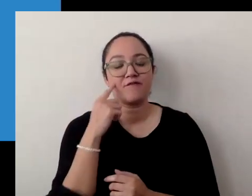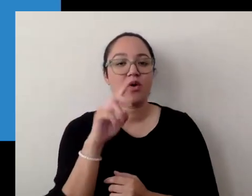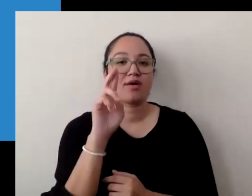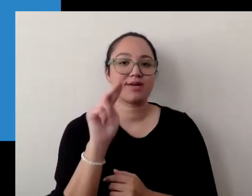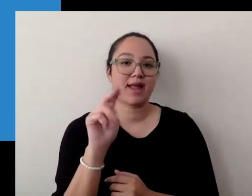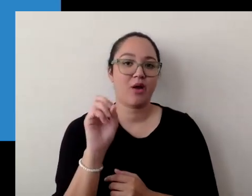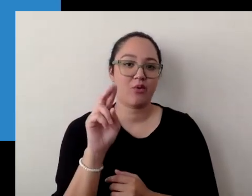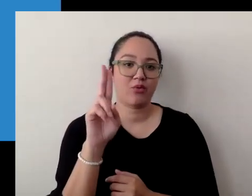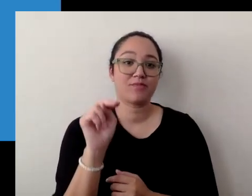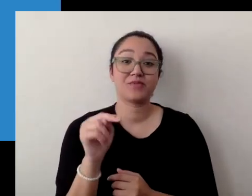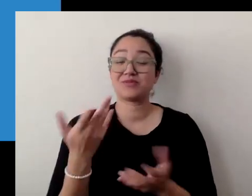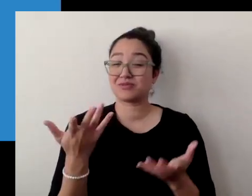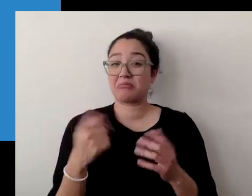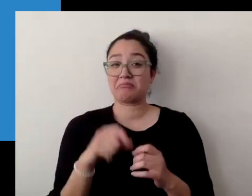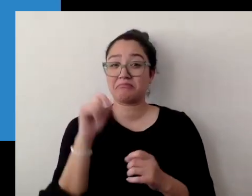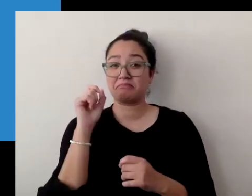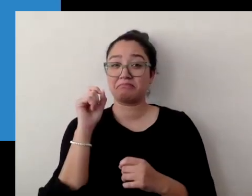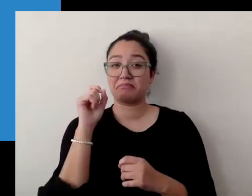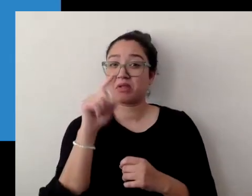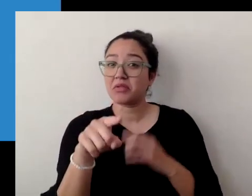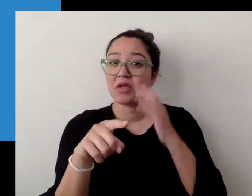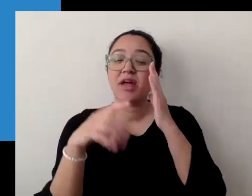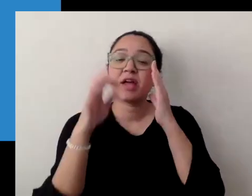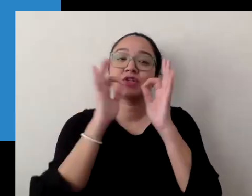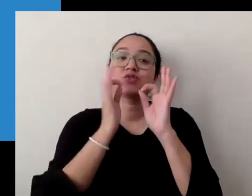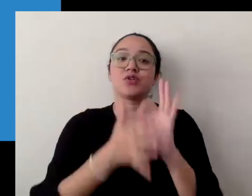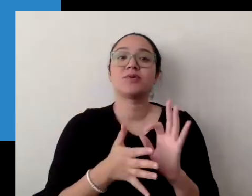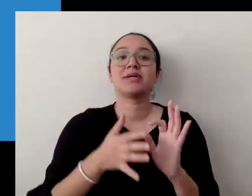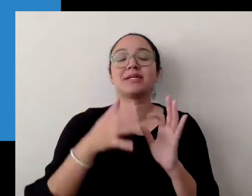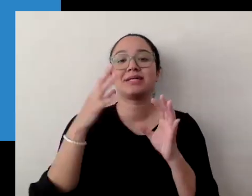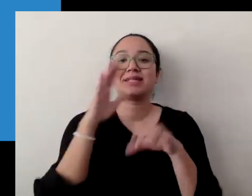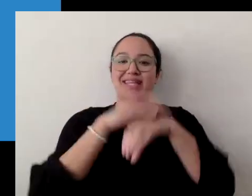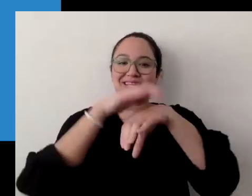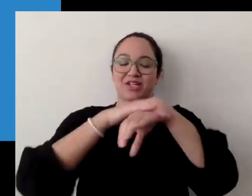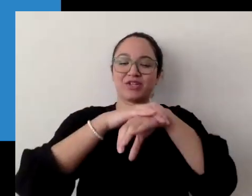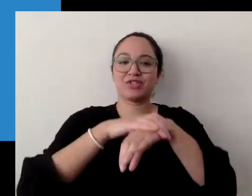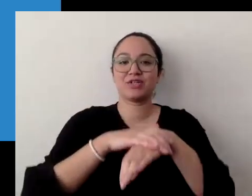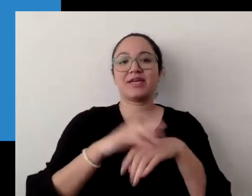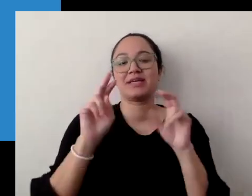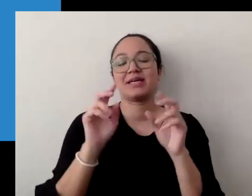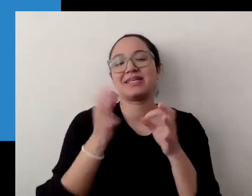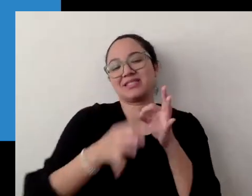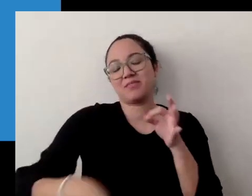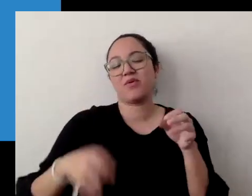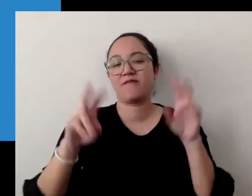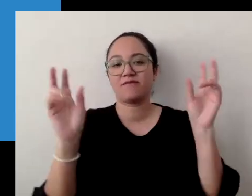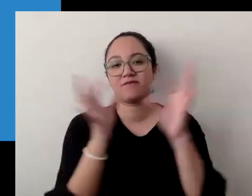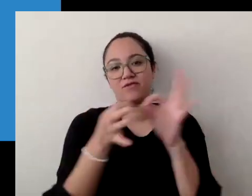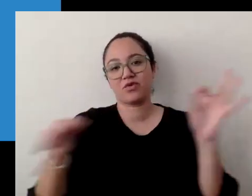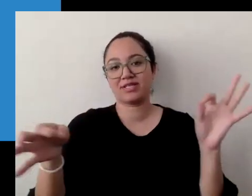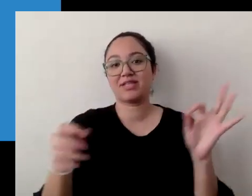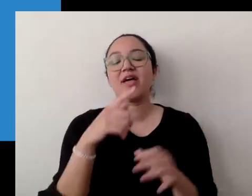So the task we gave them was to interpret into English this simple phrase, which in English is the Latin